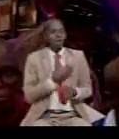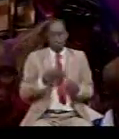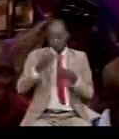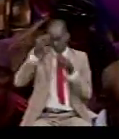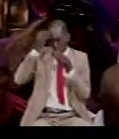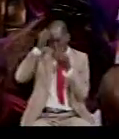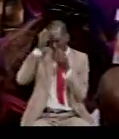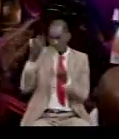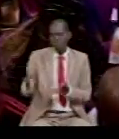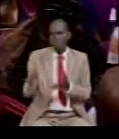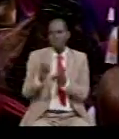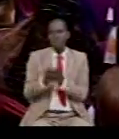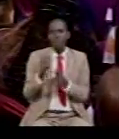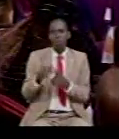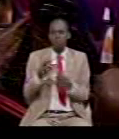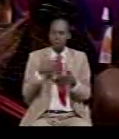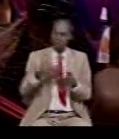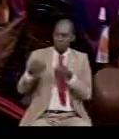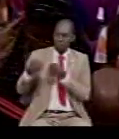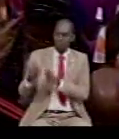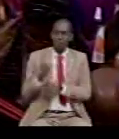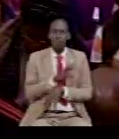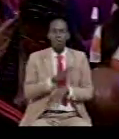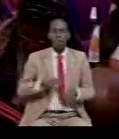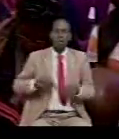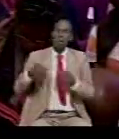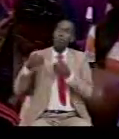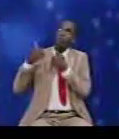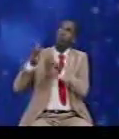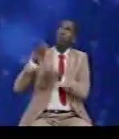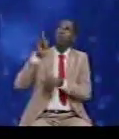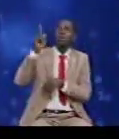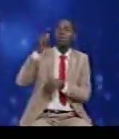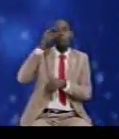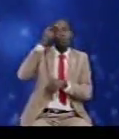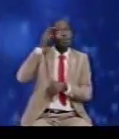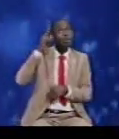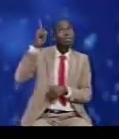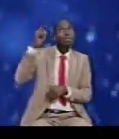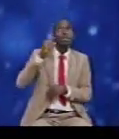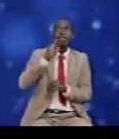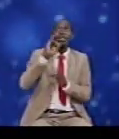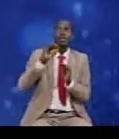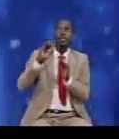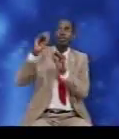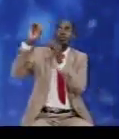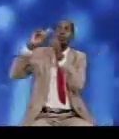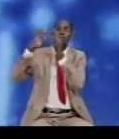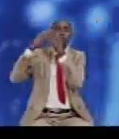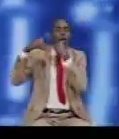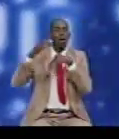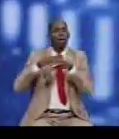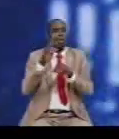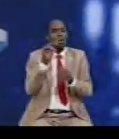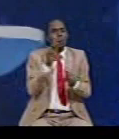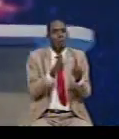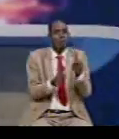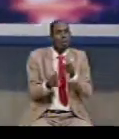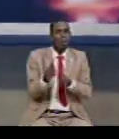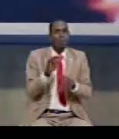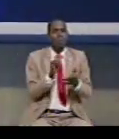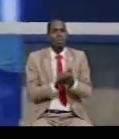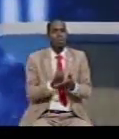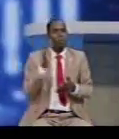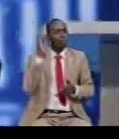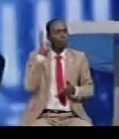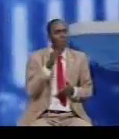instruction, and they follow Christ, and they follow him because he's going to heaven. The people that they say,